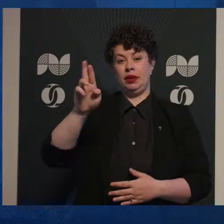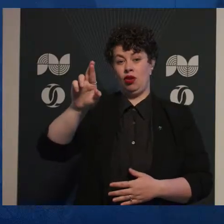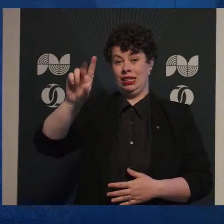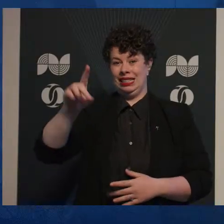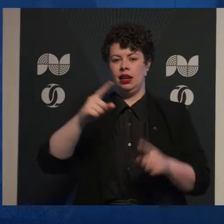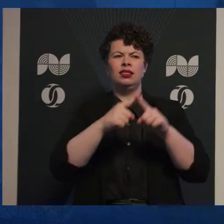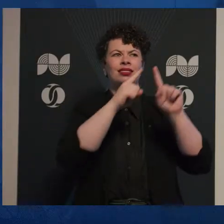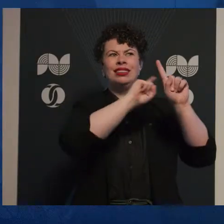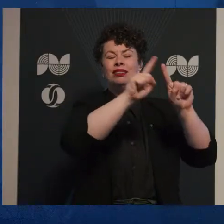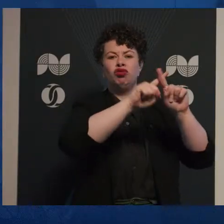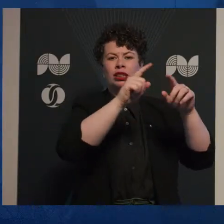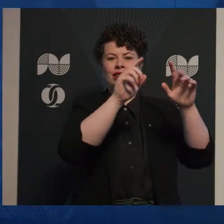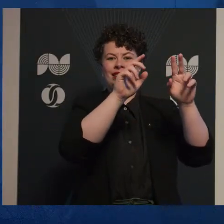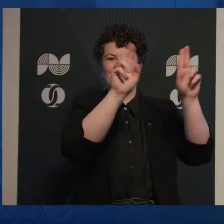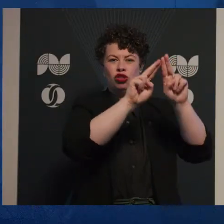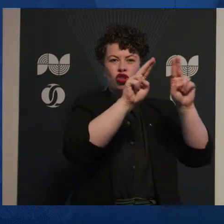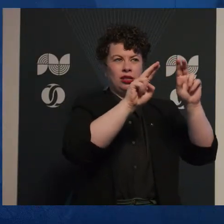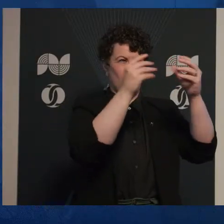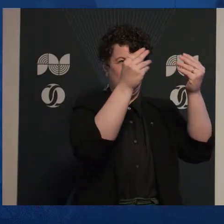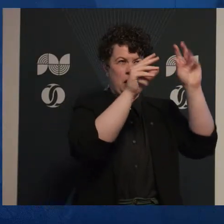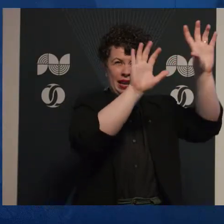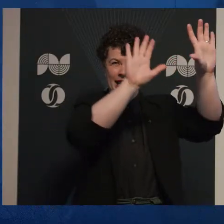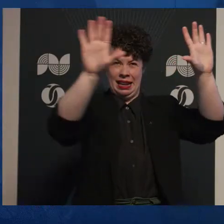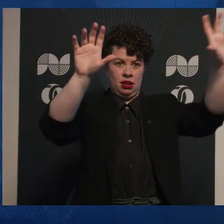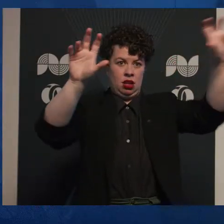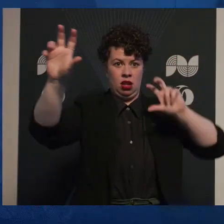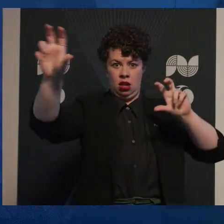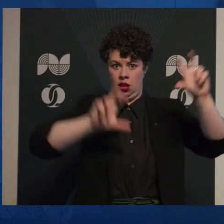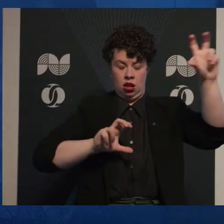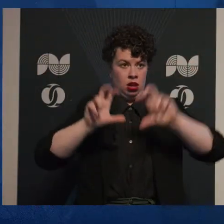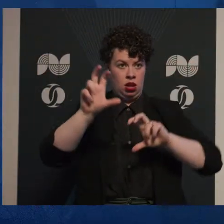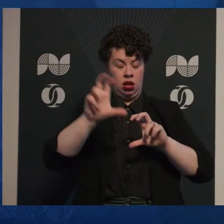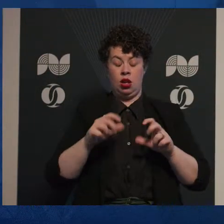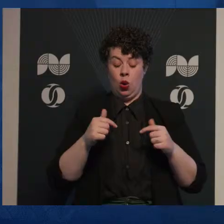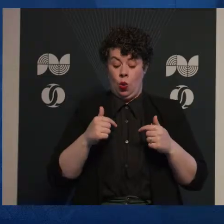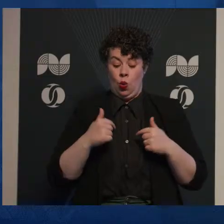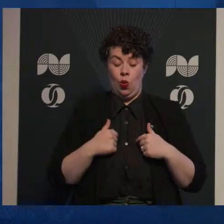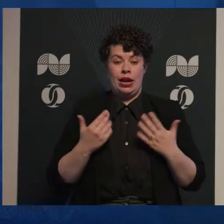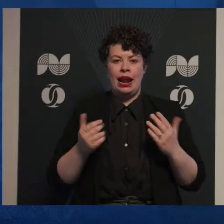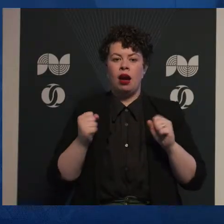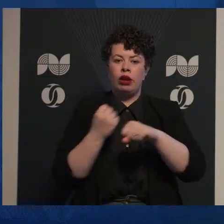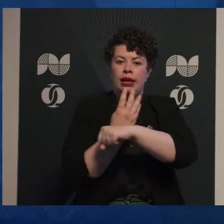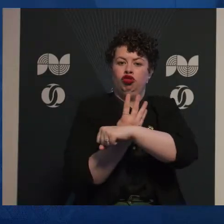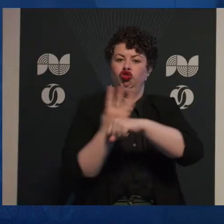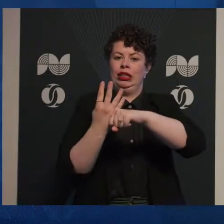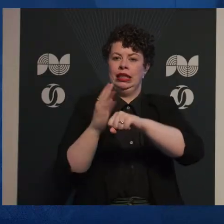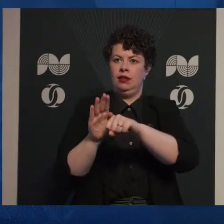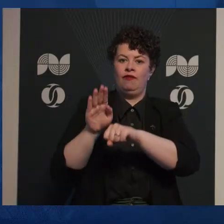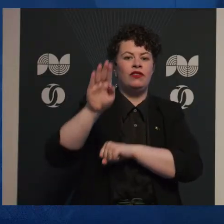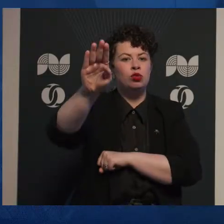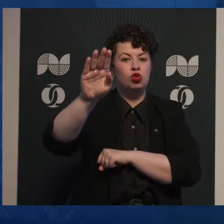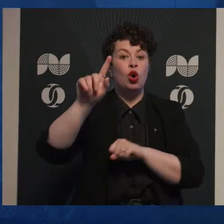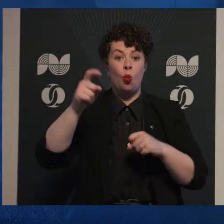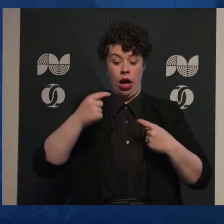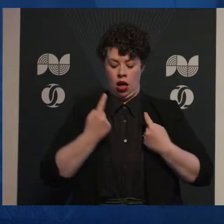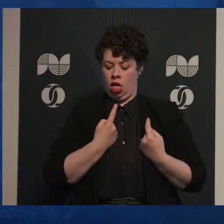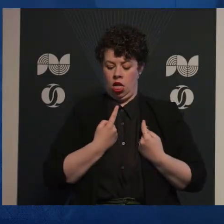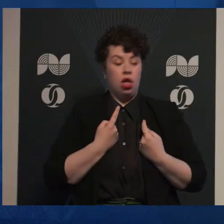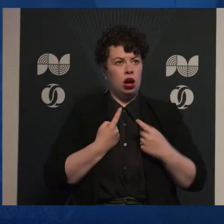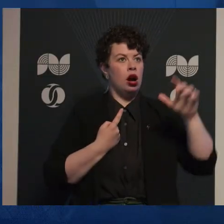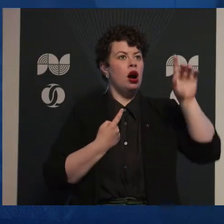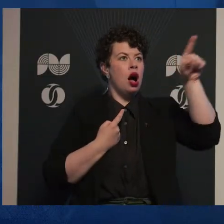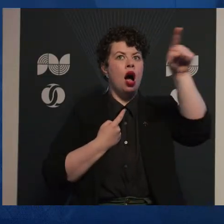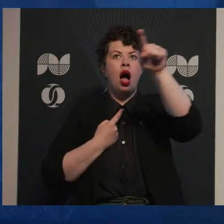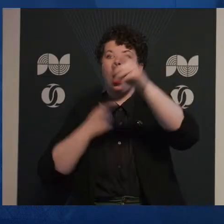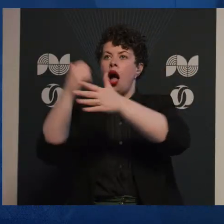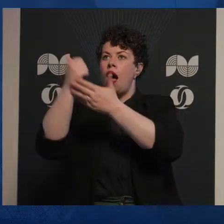institutions, we together, we are designing the Moldova's green future because we are co-investing together in this very